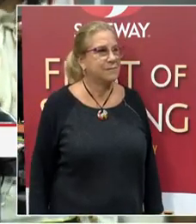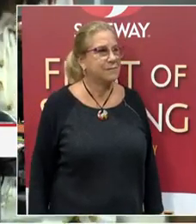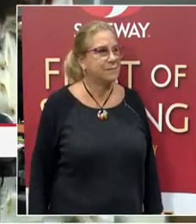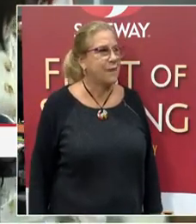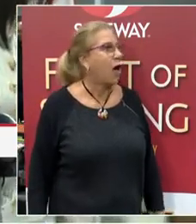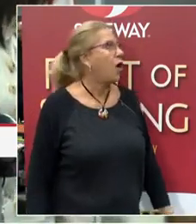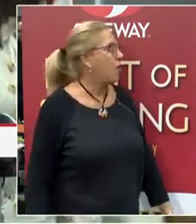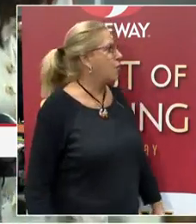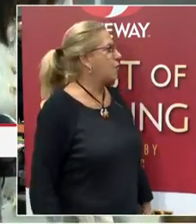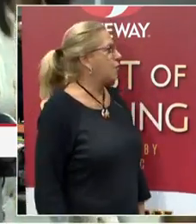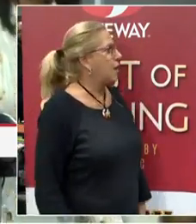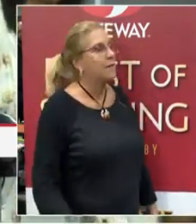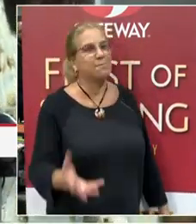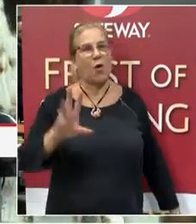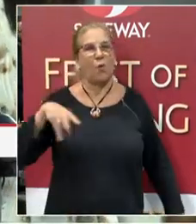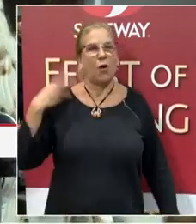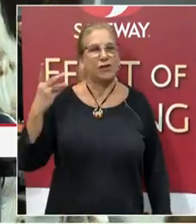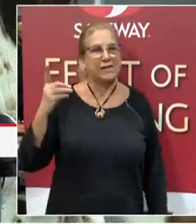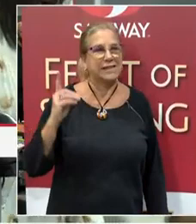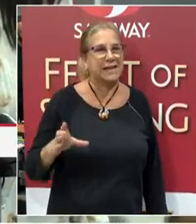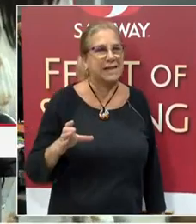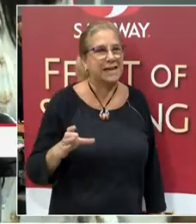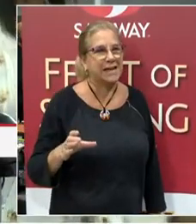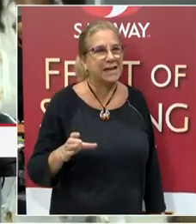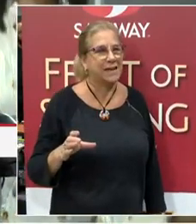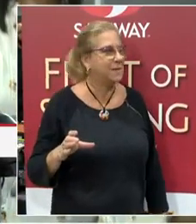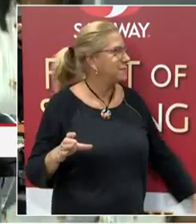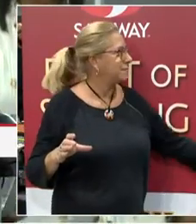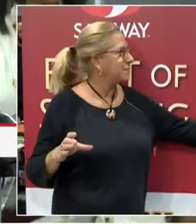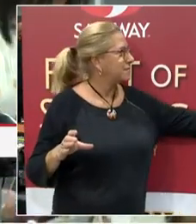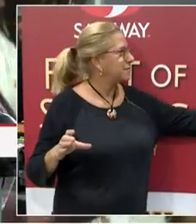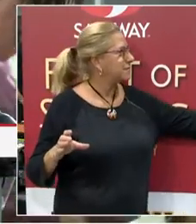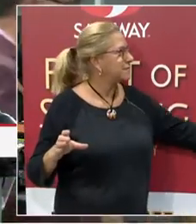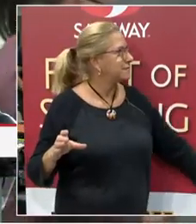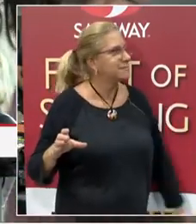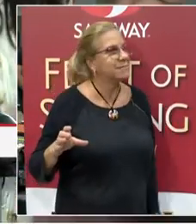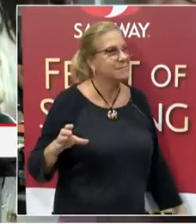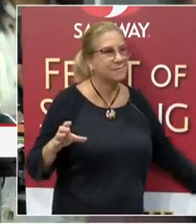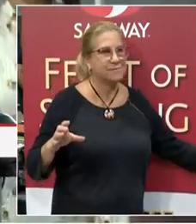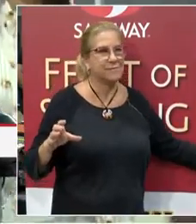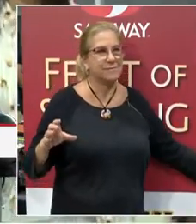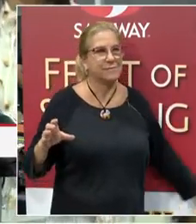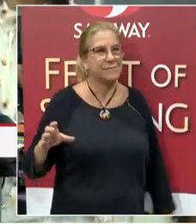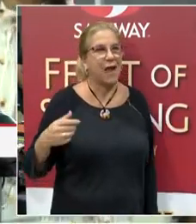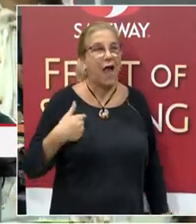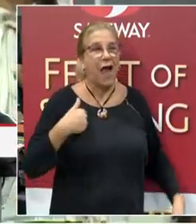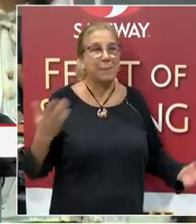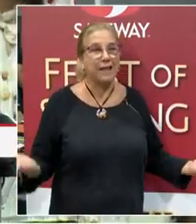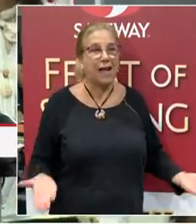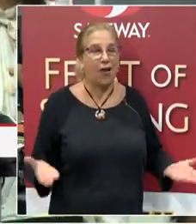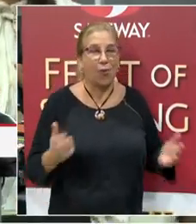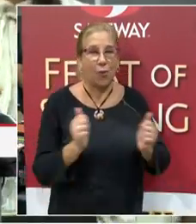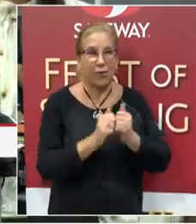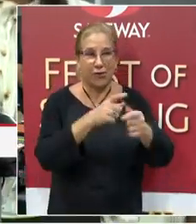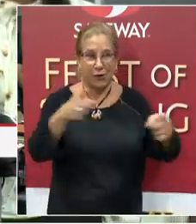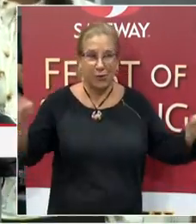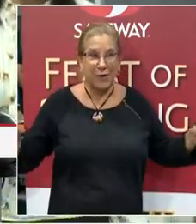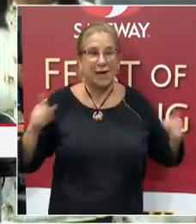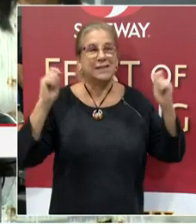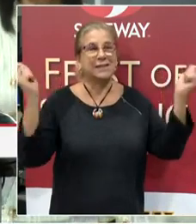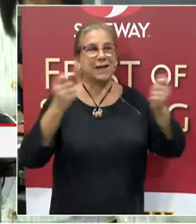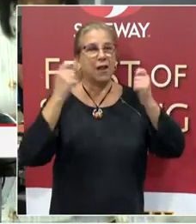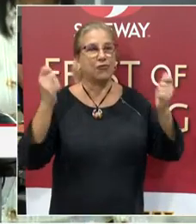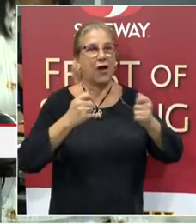I am so happy to be here with all of you to celebrate another feast